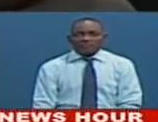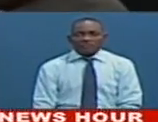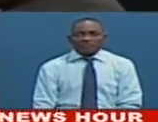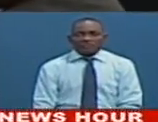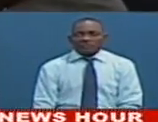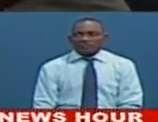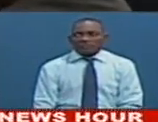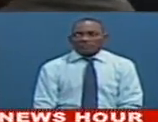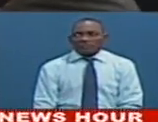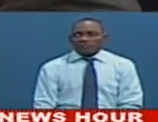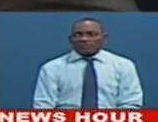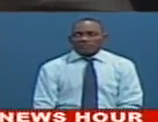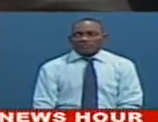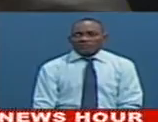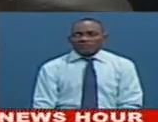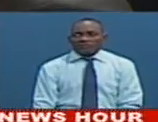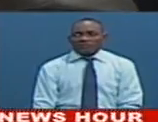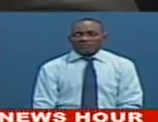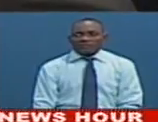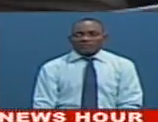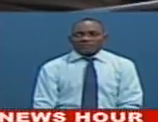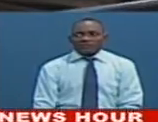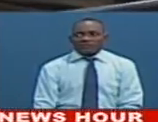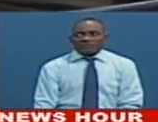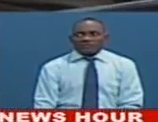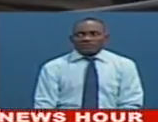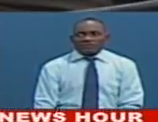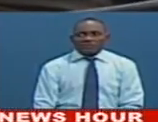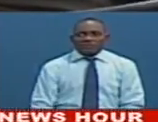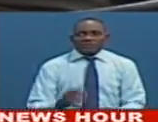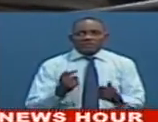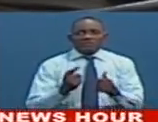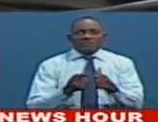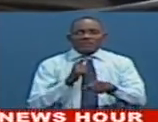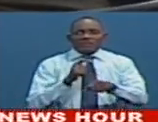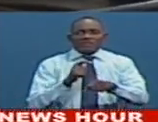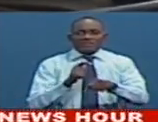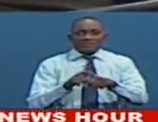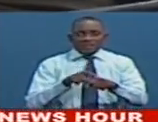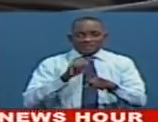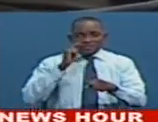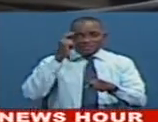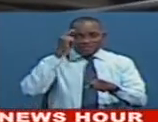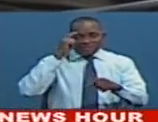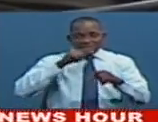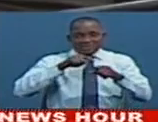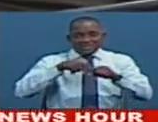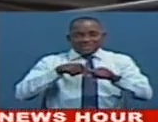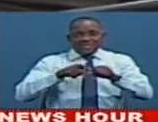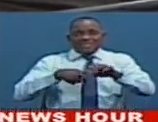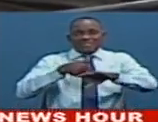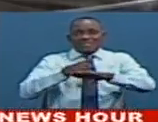This is the first time under the Fourth Republic that the constitutional provision regarding the creation of new regions is being evoked,